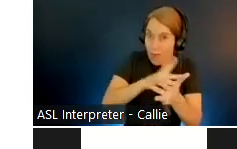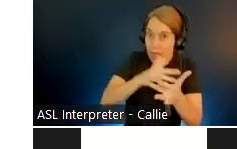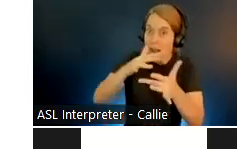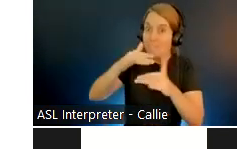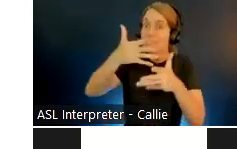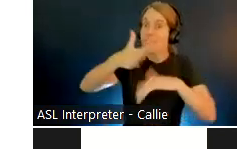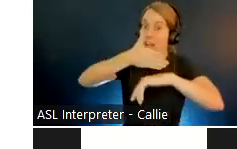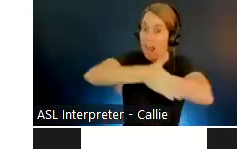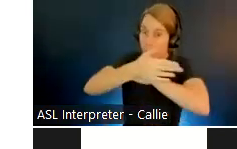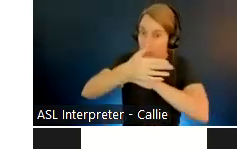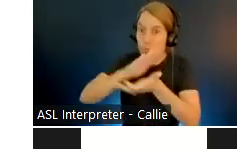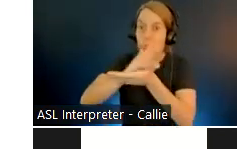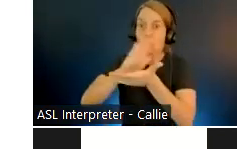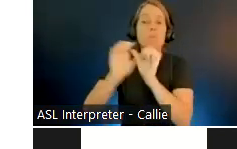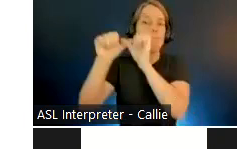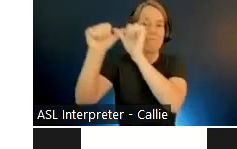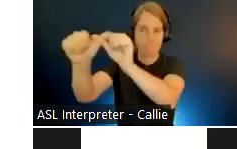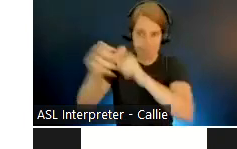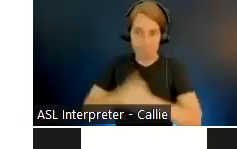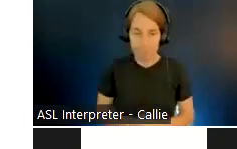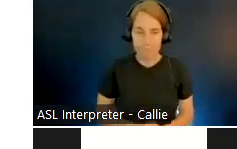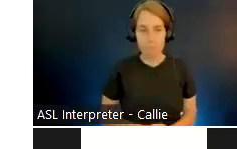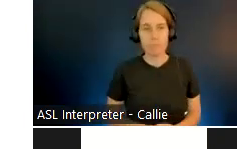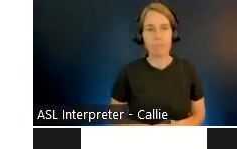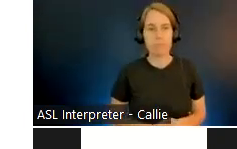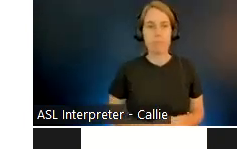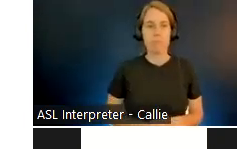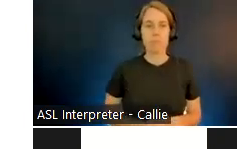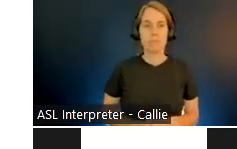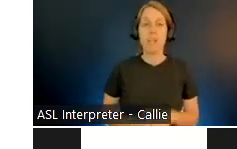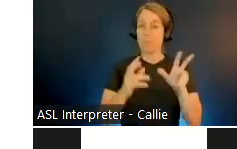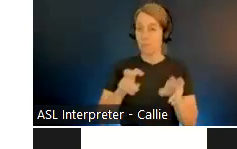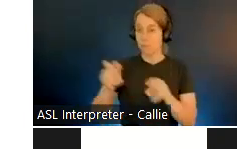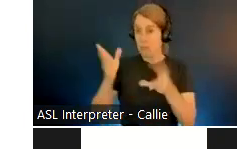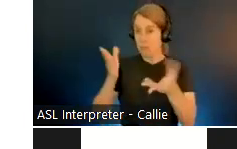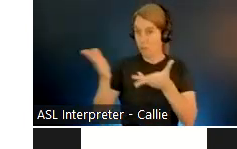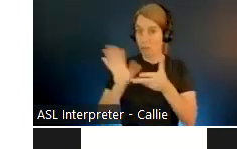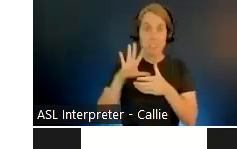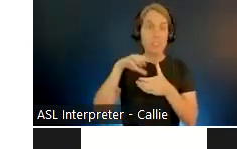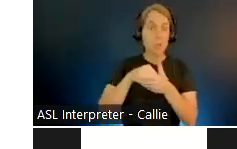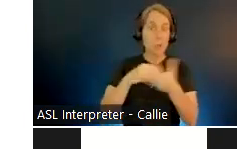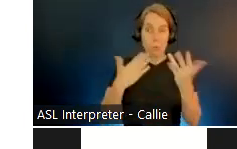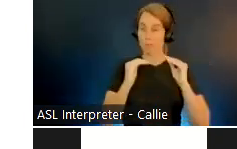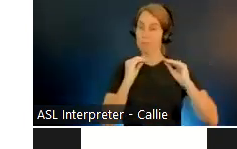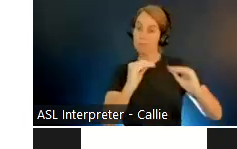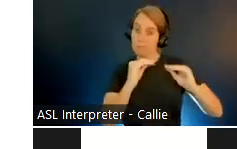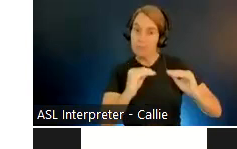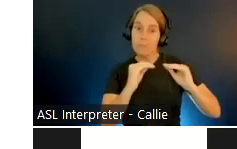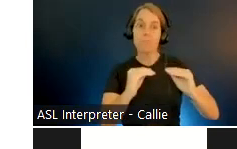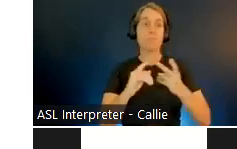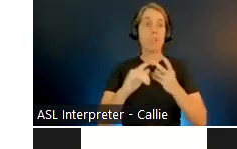They may also include instruction, community experiences coming up again, and